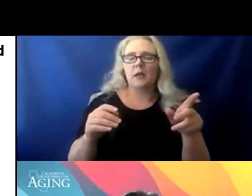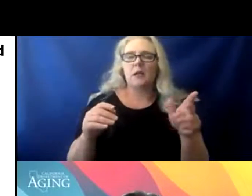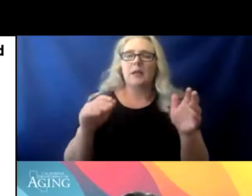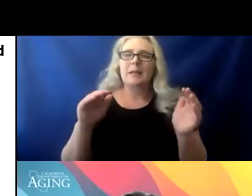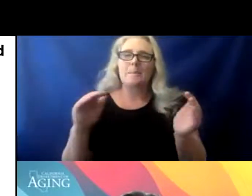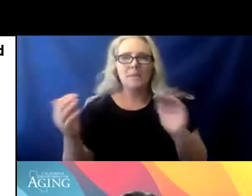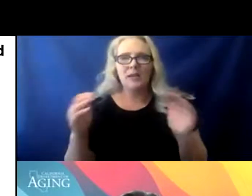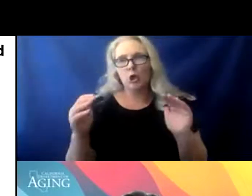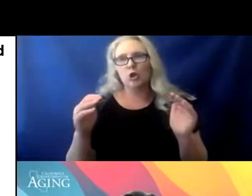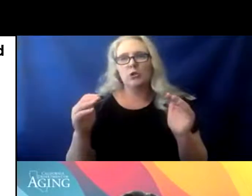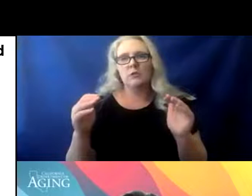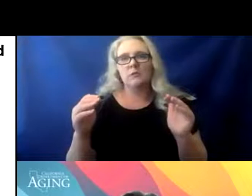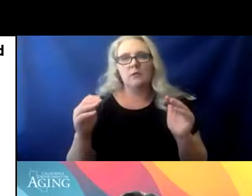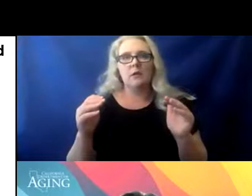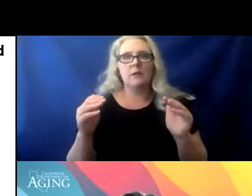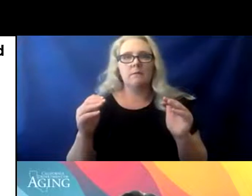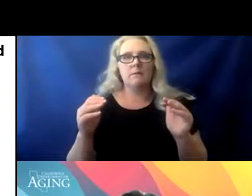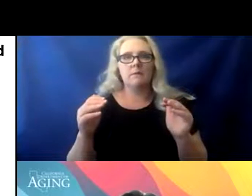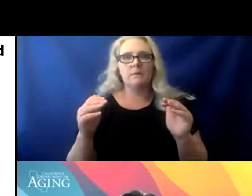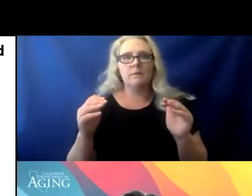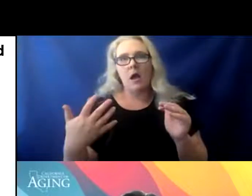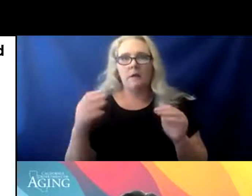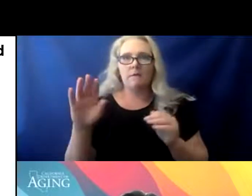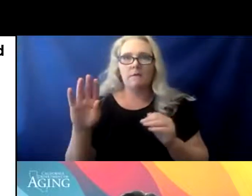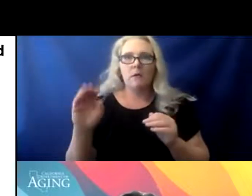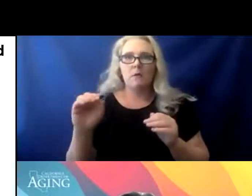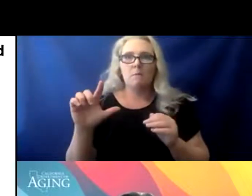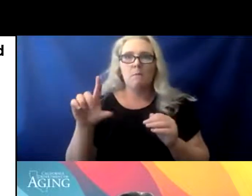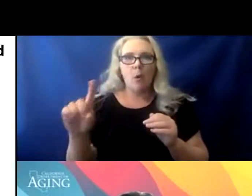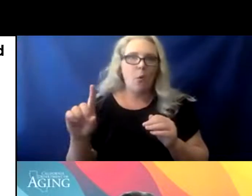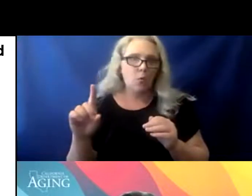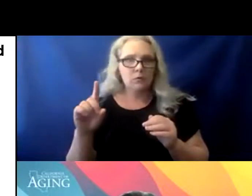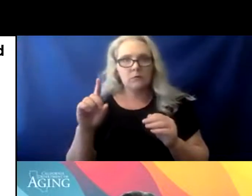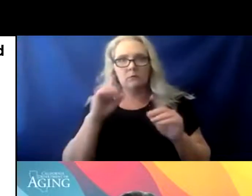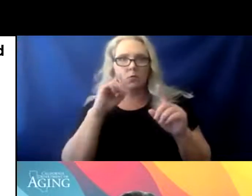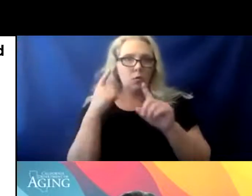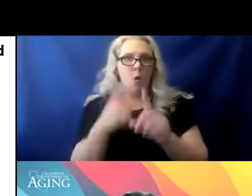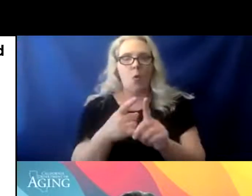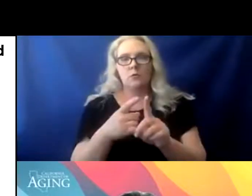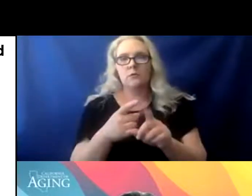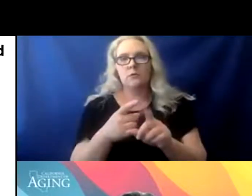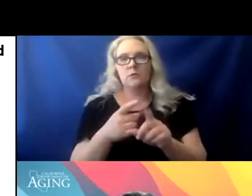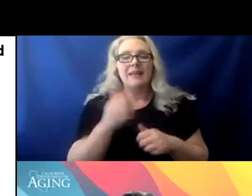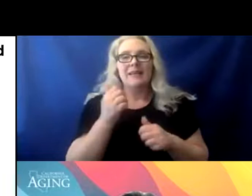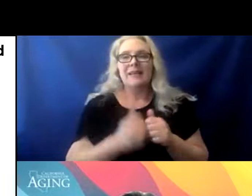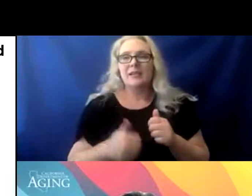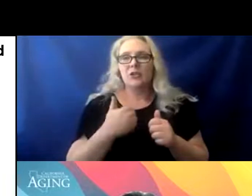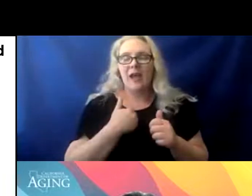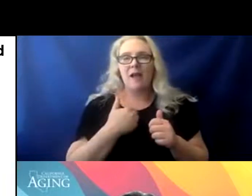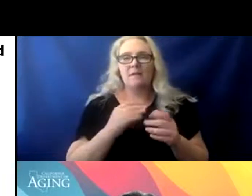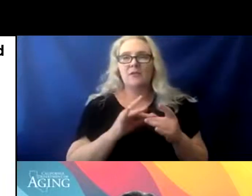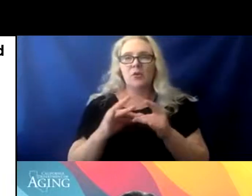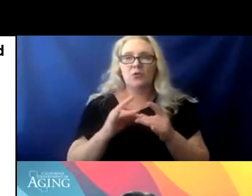5 bold goals. Each of those 5 goals has associated data in the